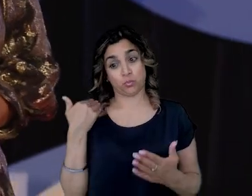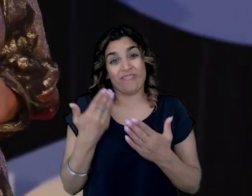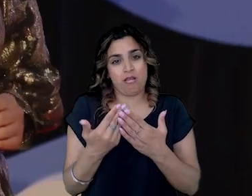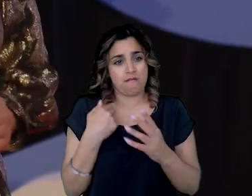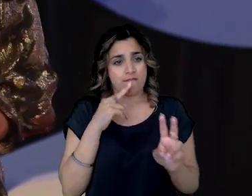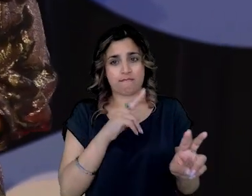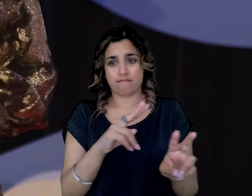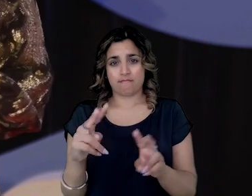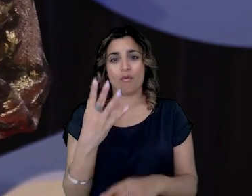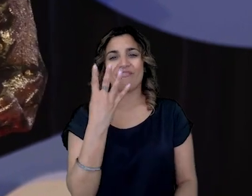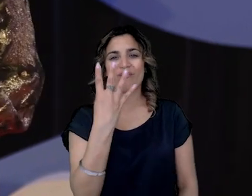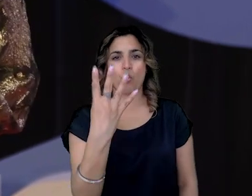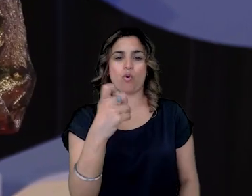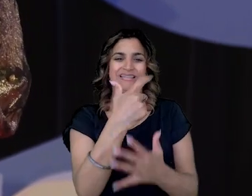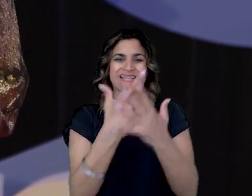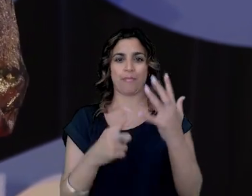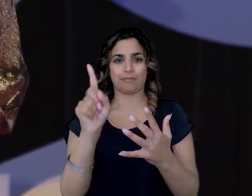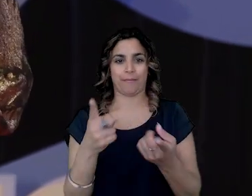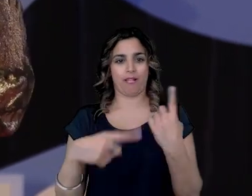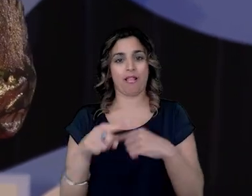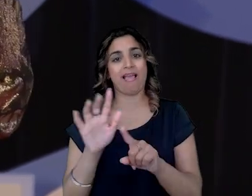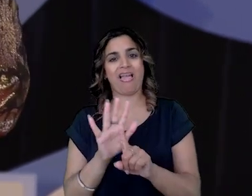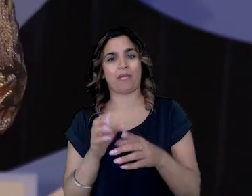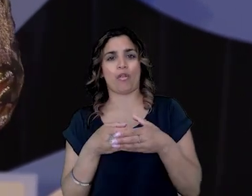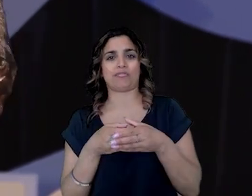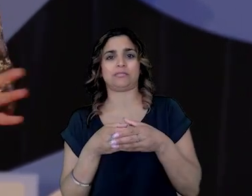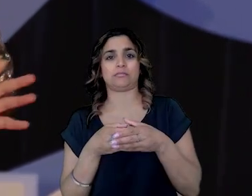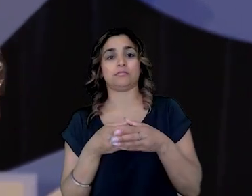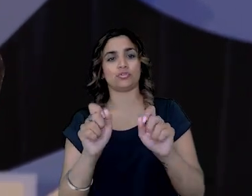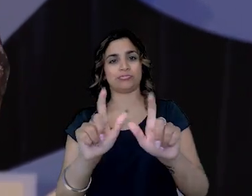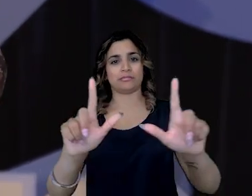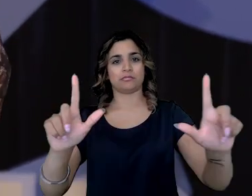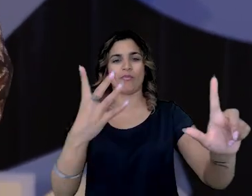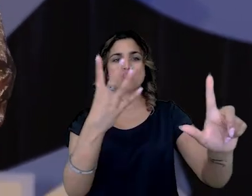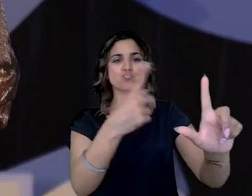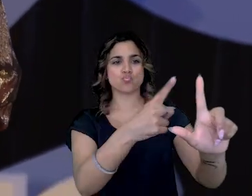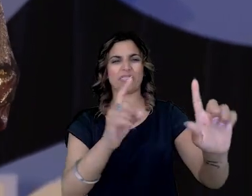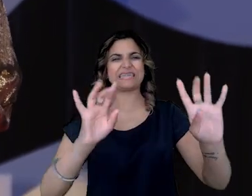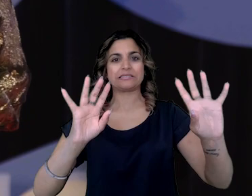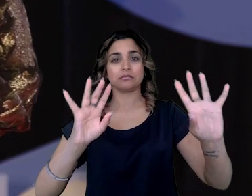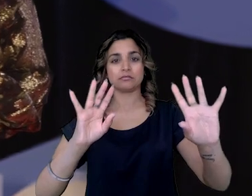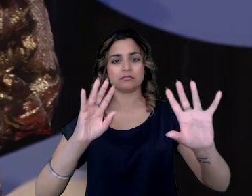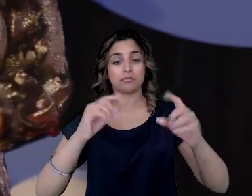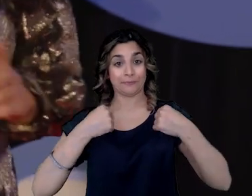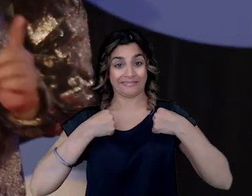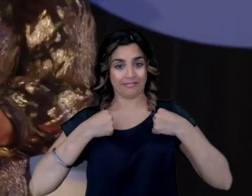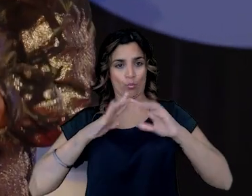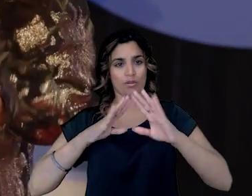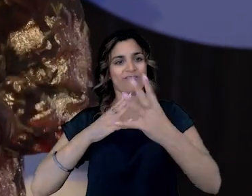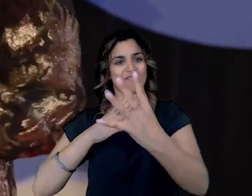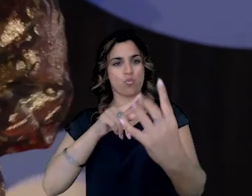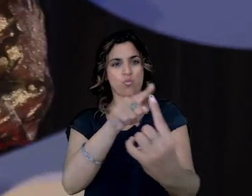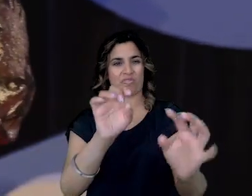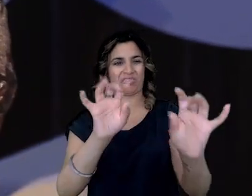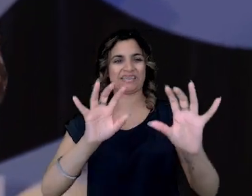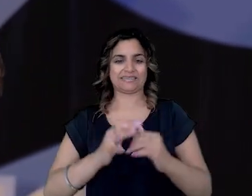seen four disabled people of color on my screen not including me and a big reason